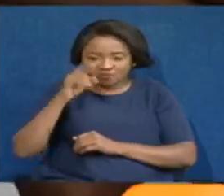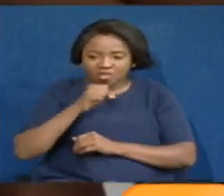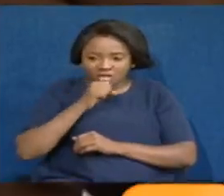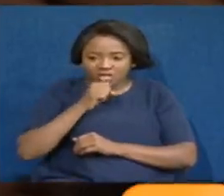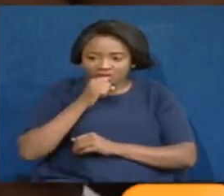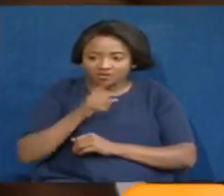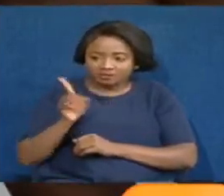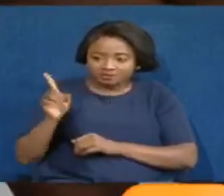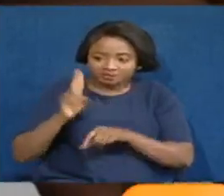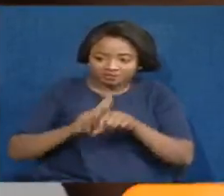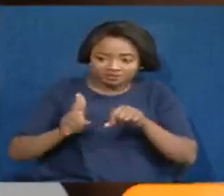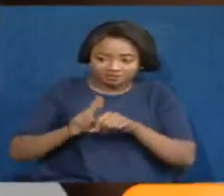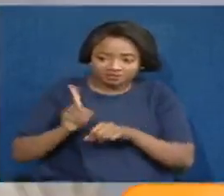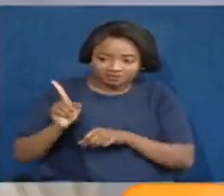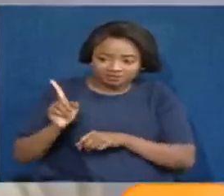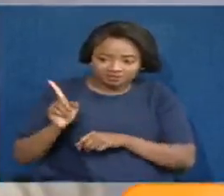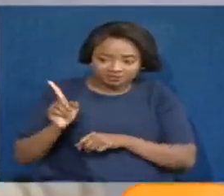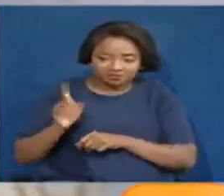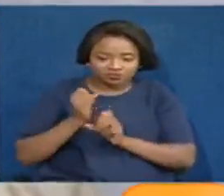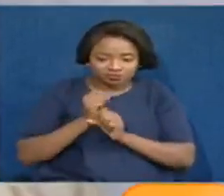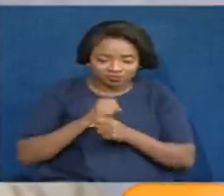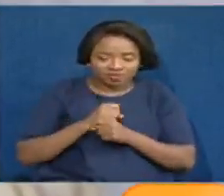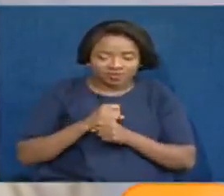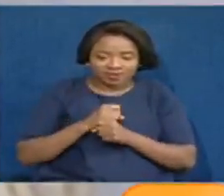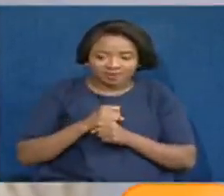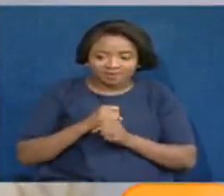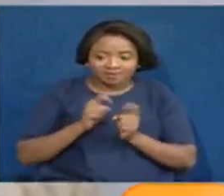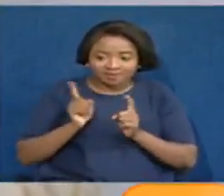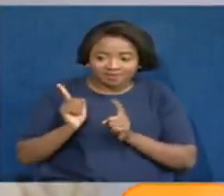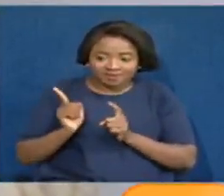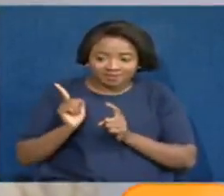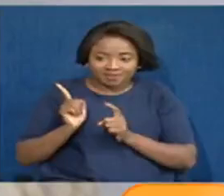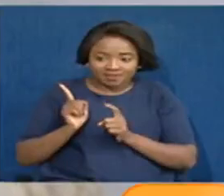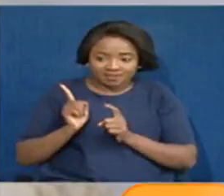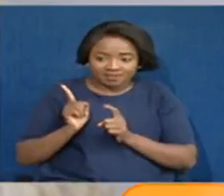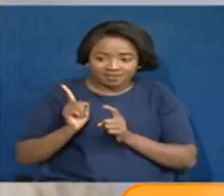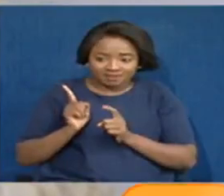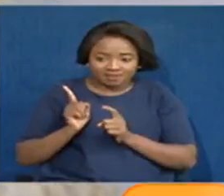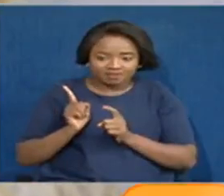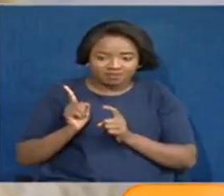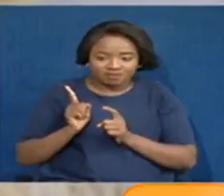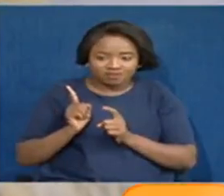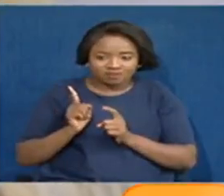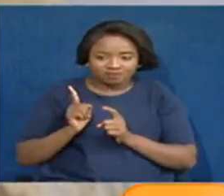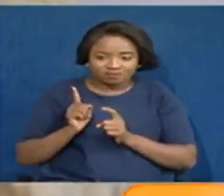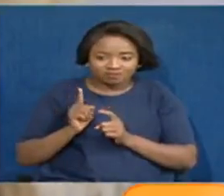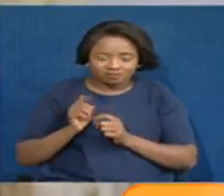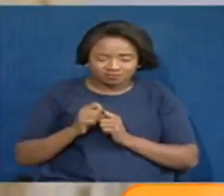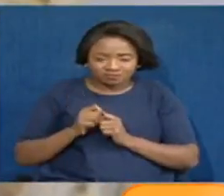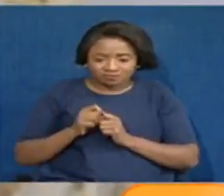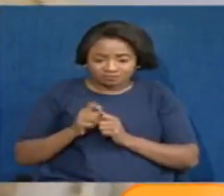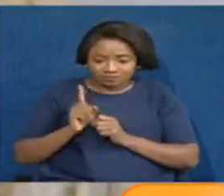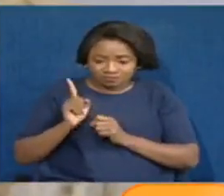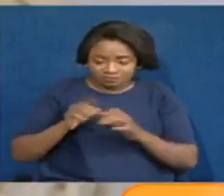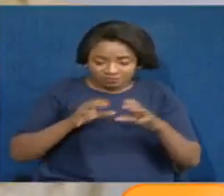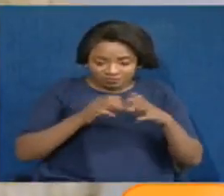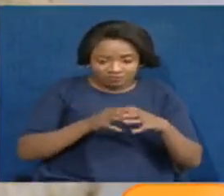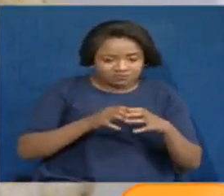to make these products. Here, he is railing the giant African land snails, which he says are classified